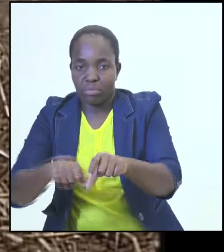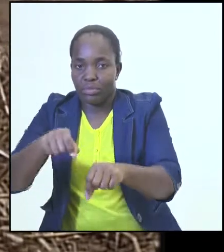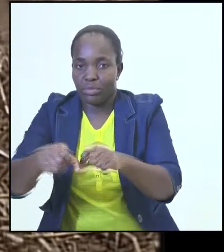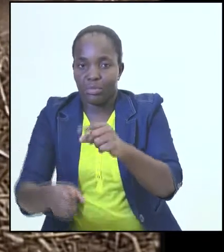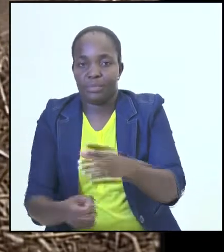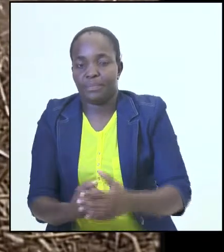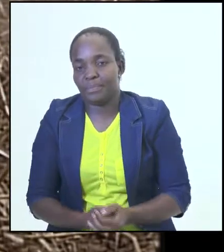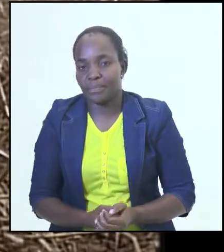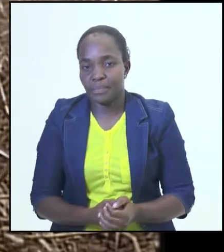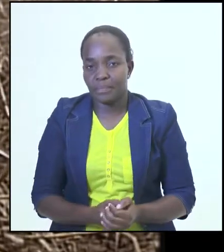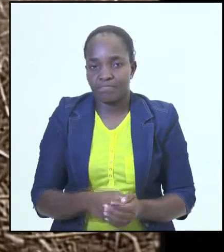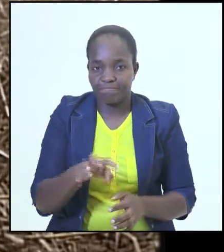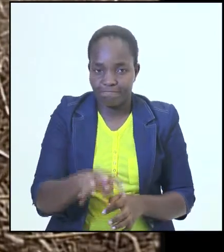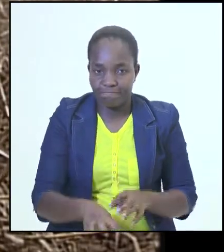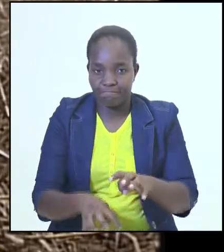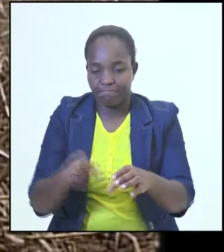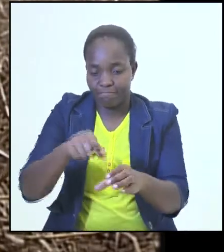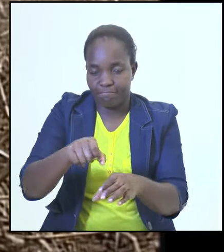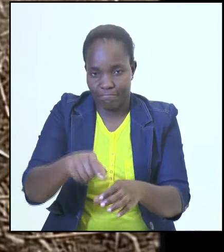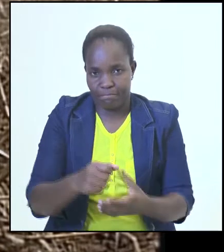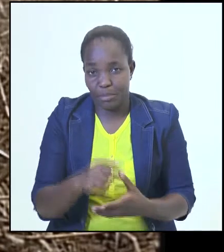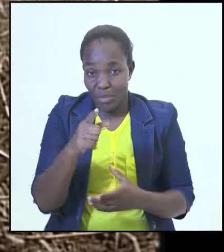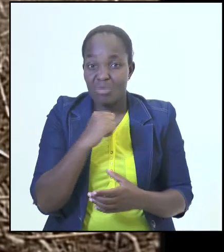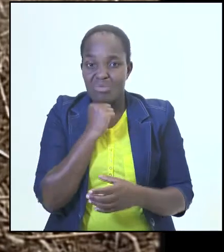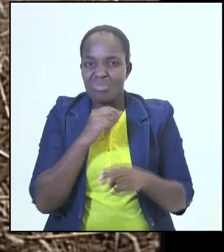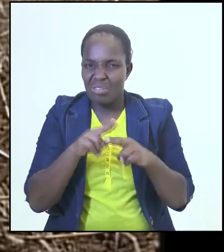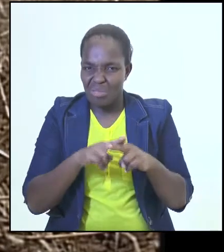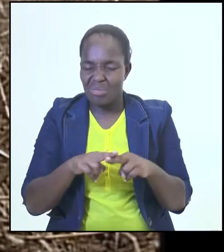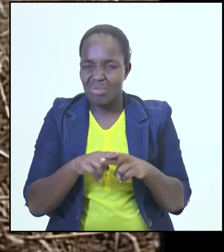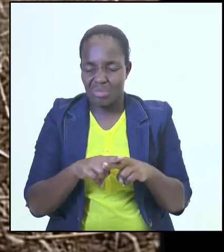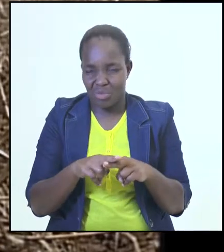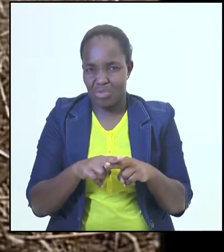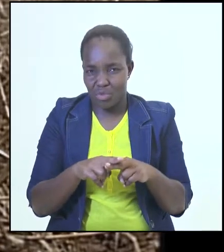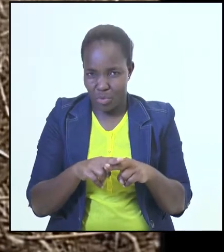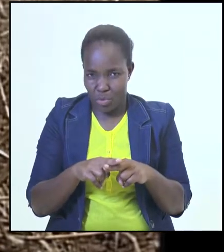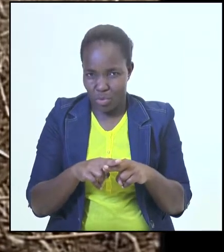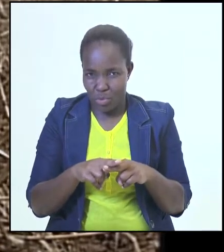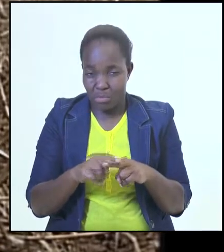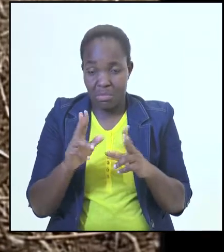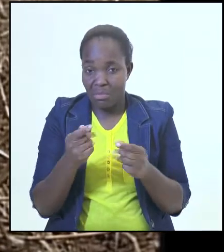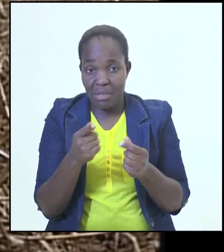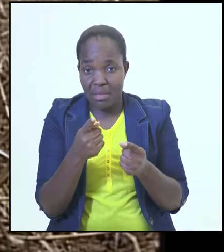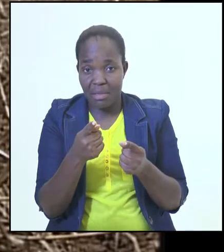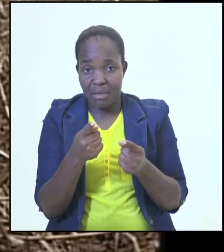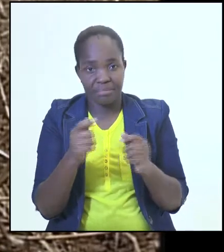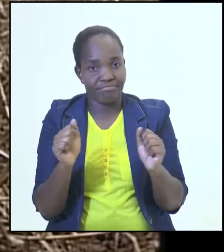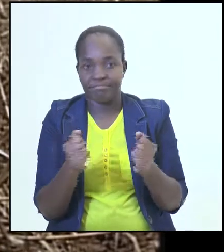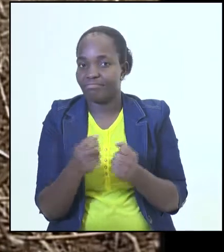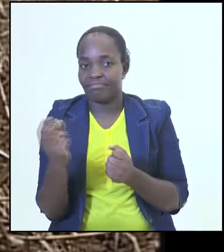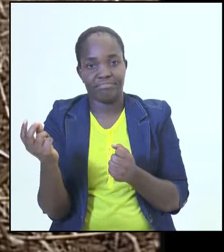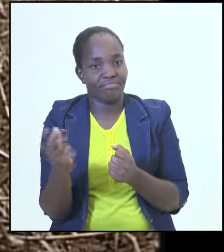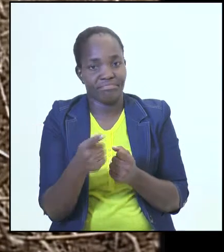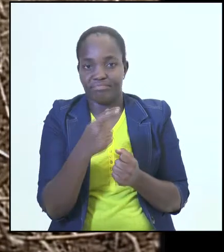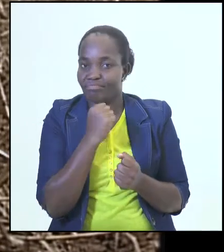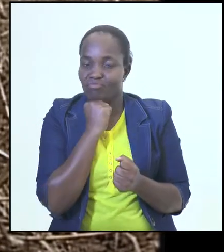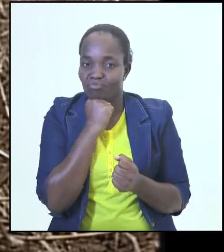and other machinery used for harvesting and planting must be very expensive. People without money could never afford to have tractors